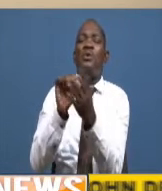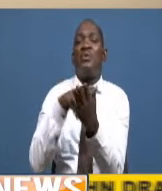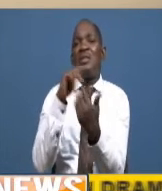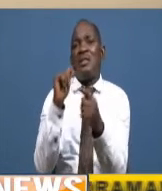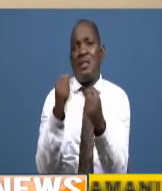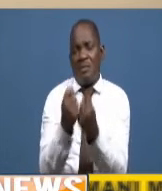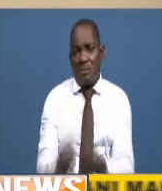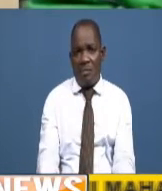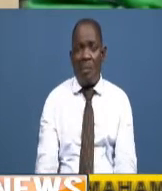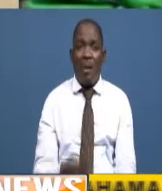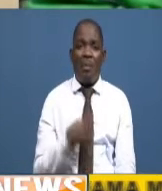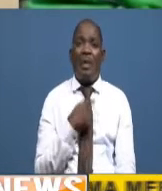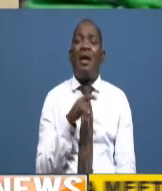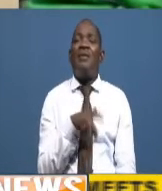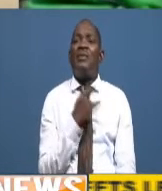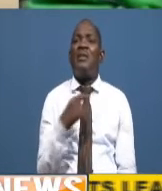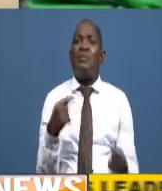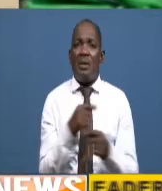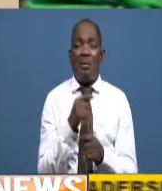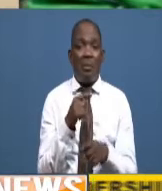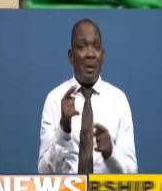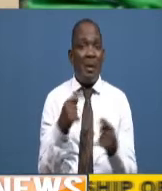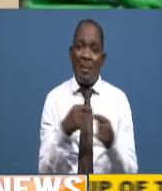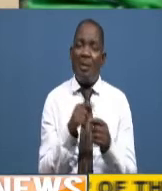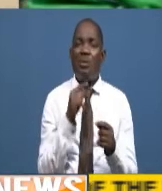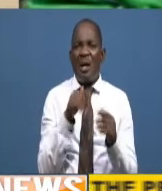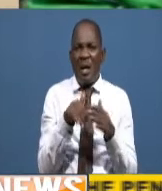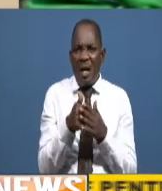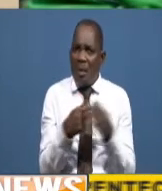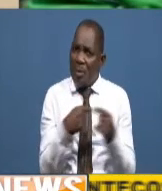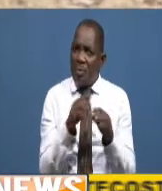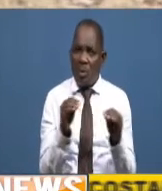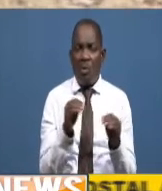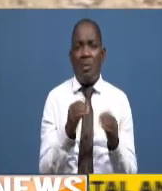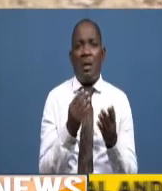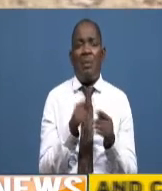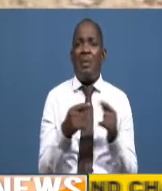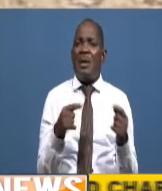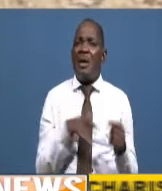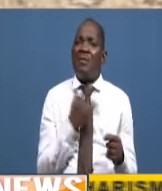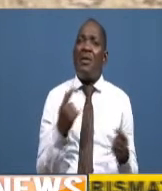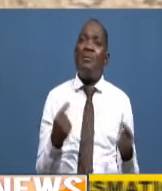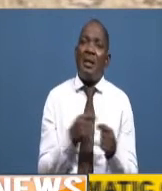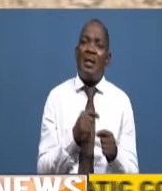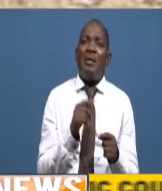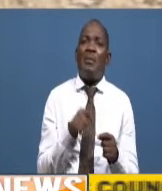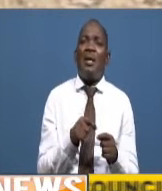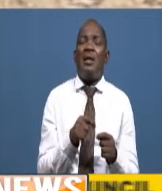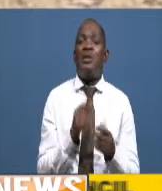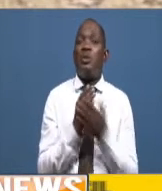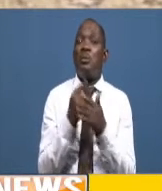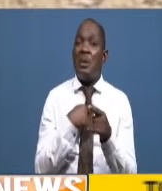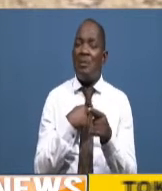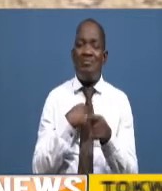I am today. I feel pain. I don't want to describe exactly how the pain is, but there is pain that I feel that should be able to stop me